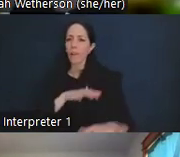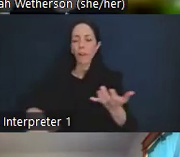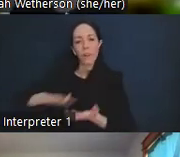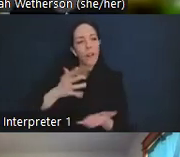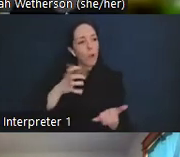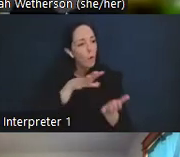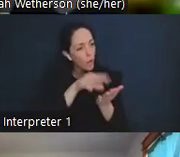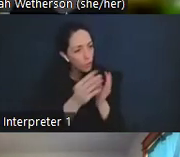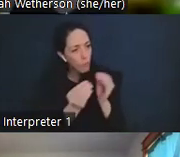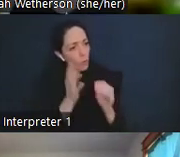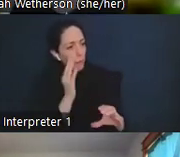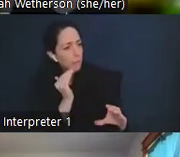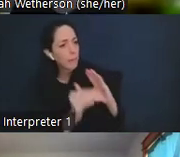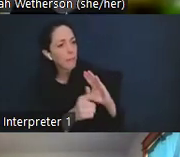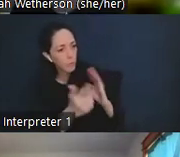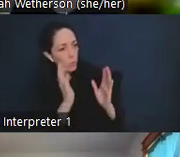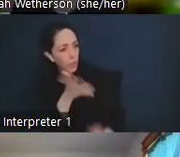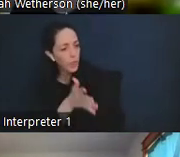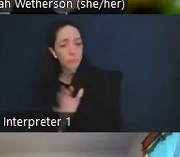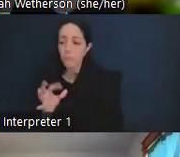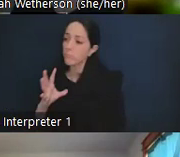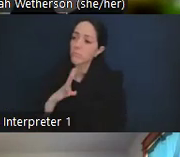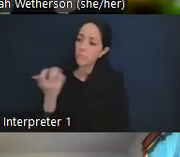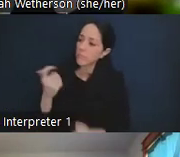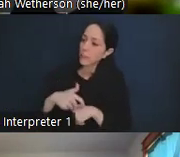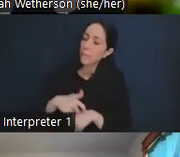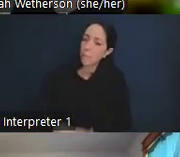just shoot you a message on the side. Yeah, absolutely. Please do.